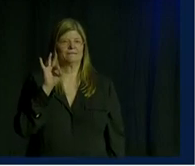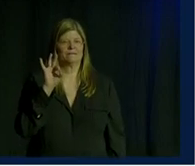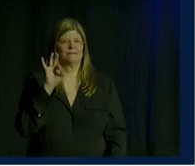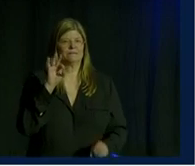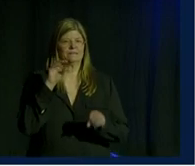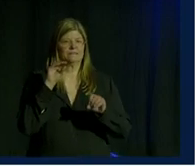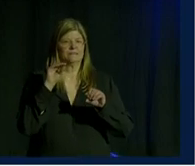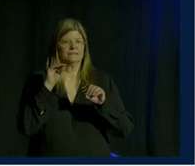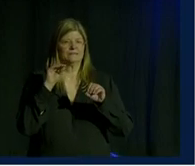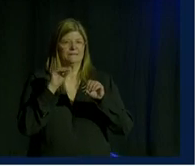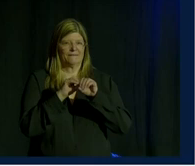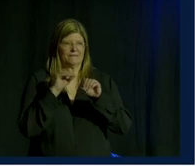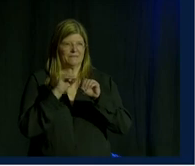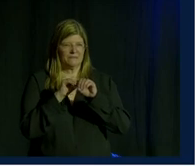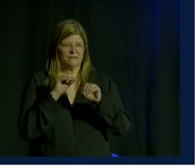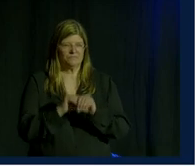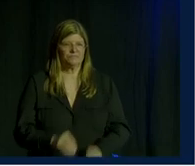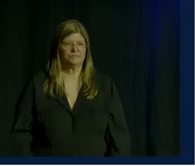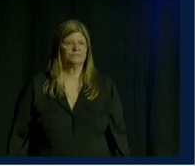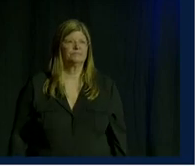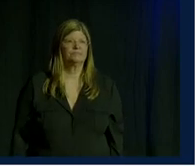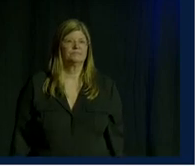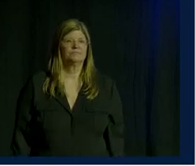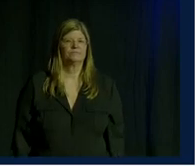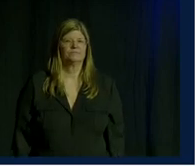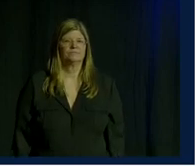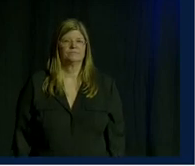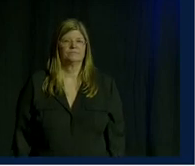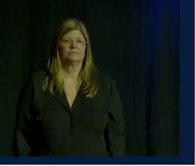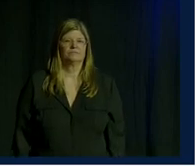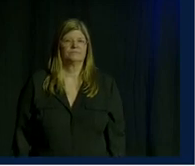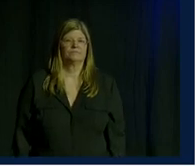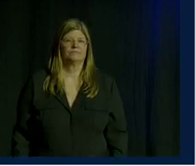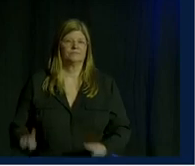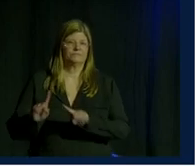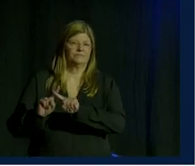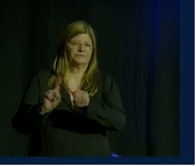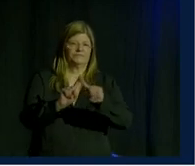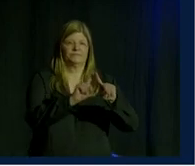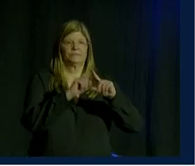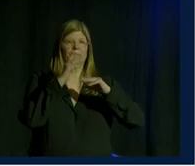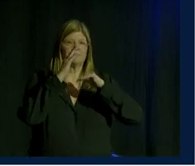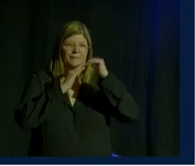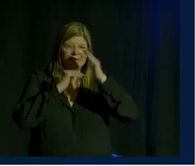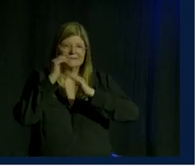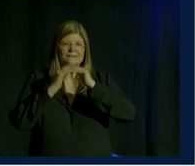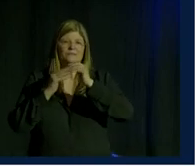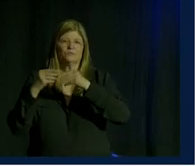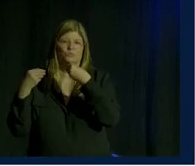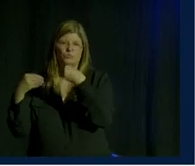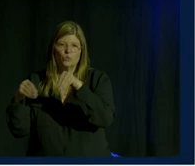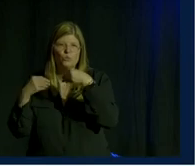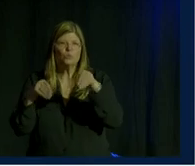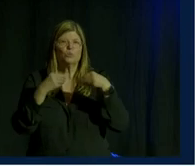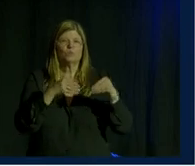high-quality commercial office, mixed-use buildings with ground floor retail and other amenities. This RFP is scheduled to be released this